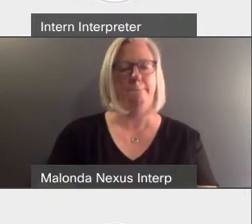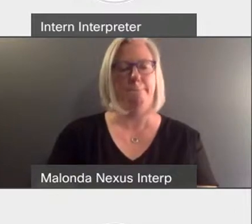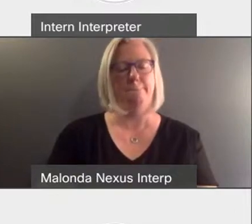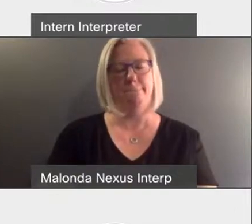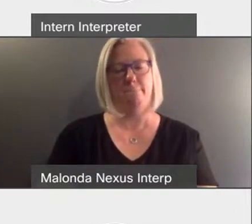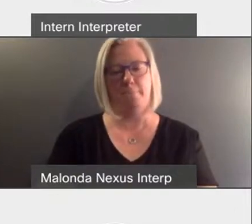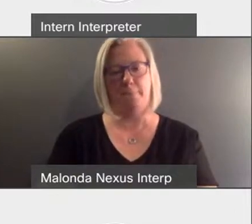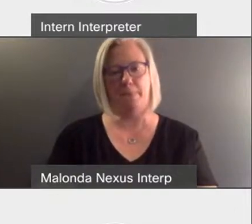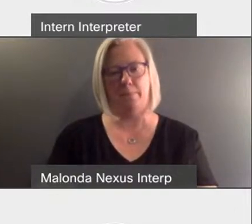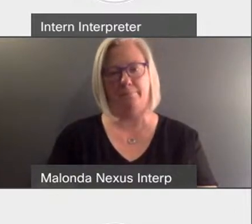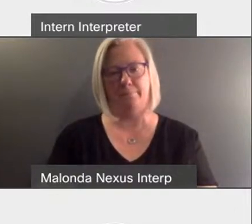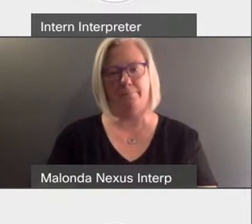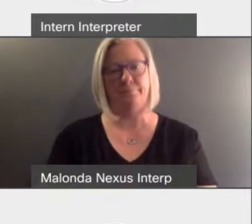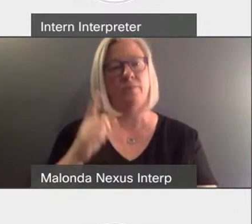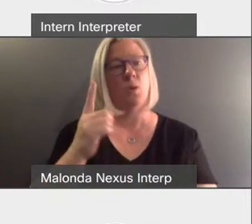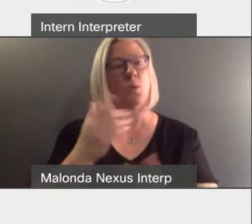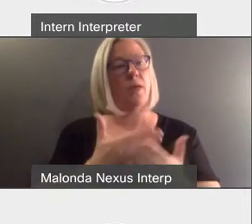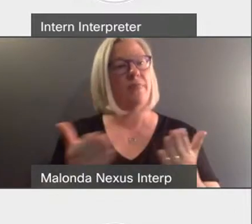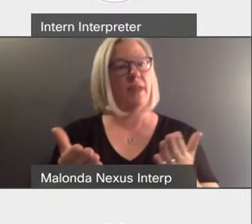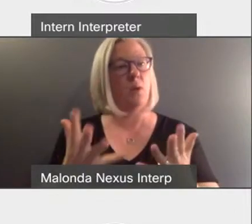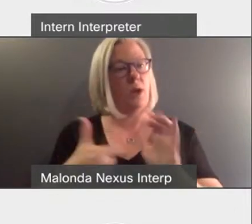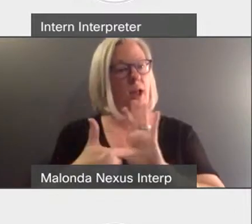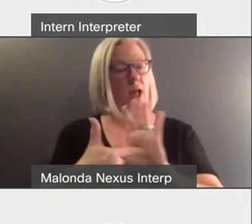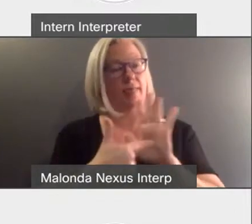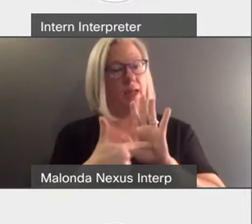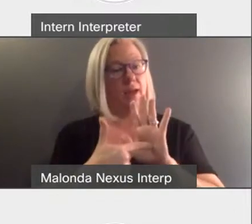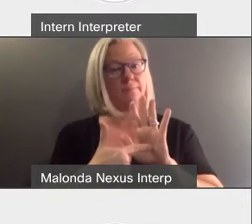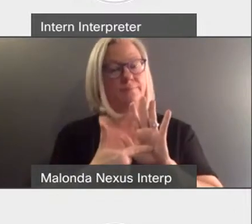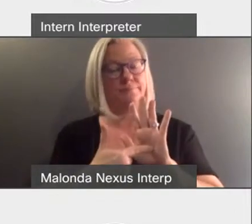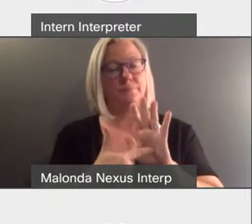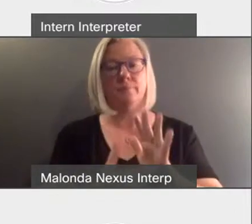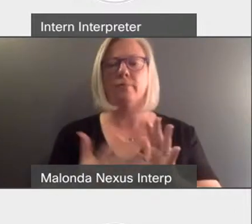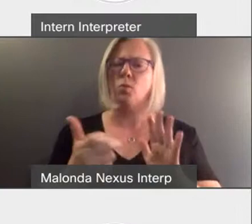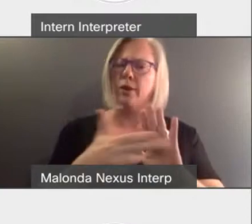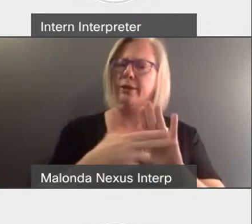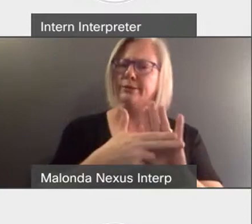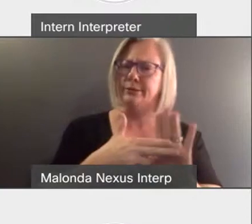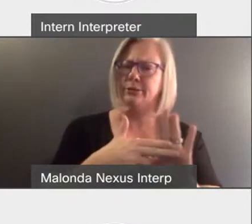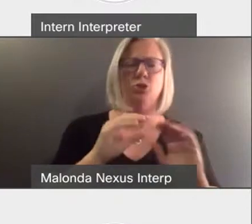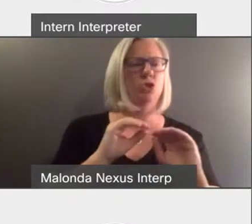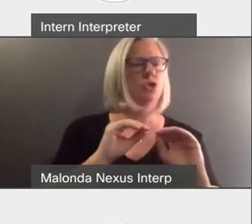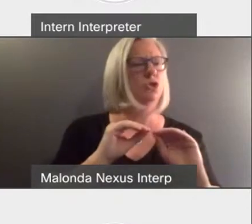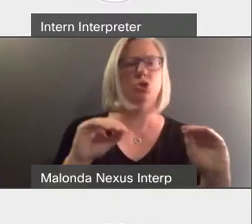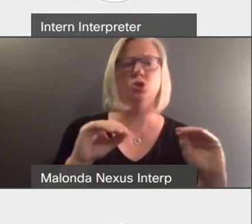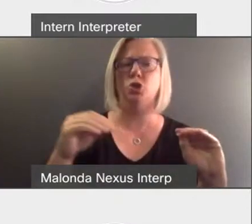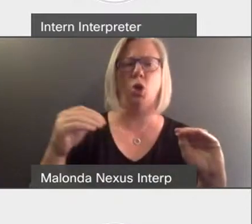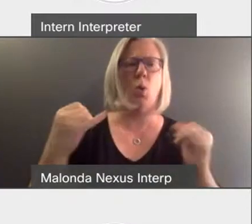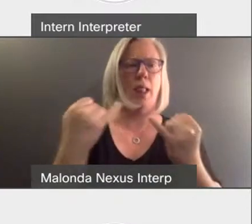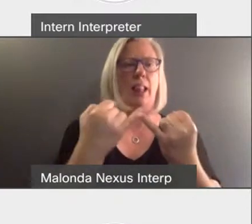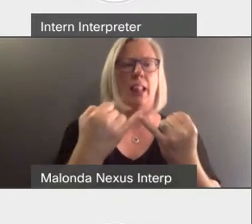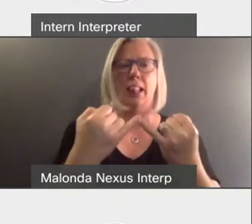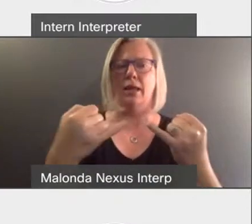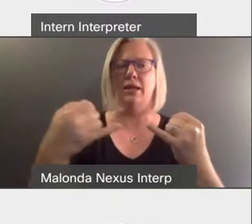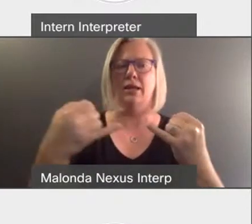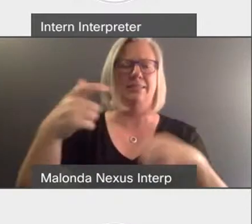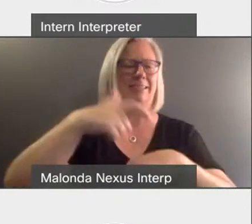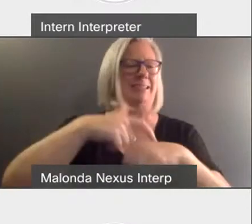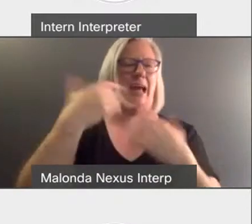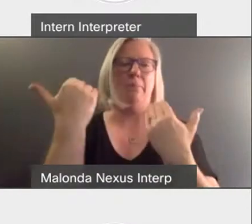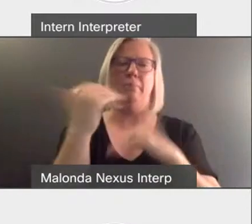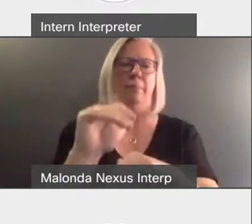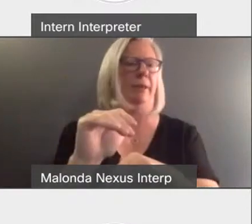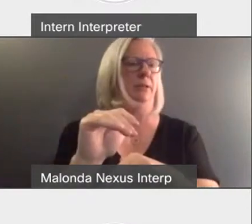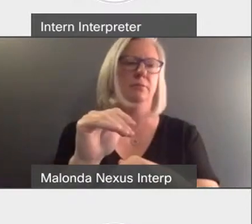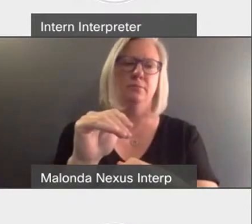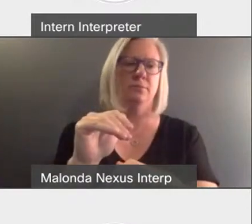along. One thing I do want to highlight is I want to highlight the fact that there's no cutoff date for public testimony. So we want, if